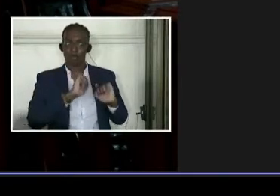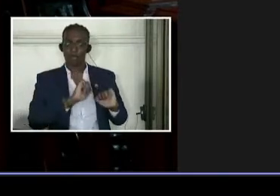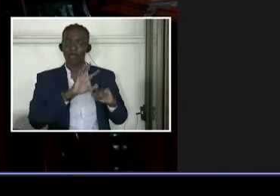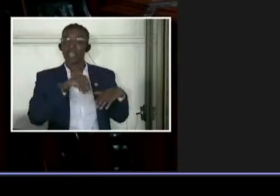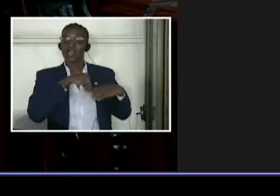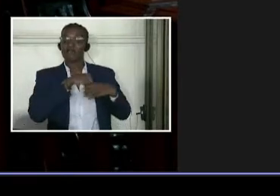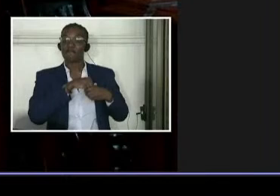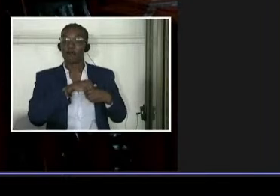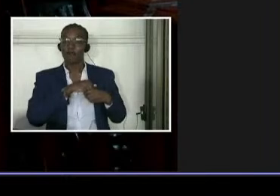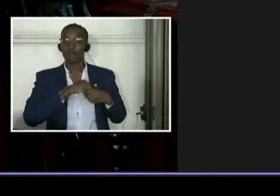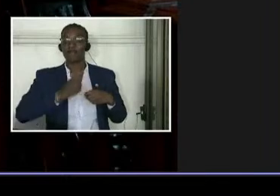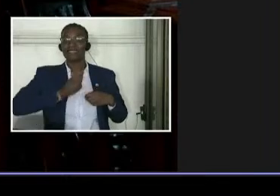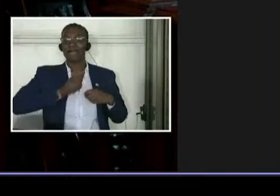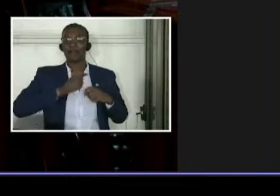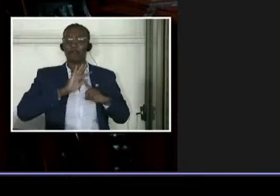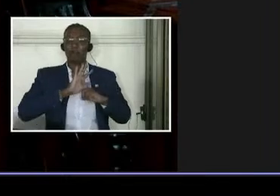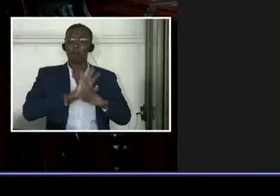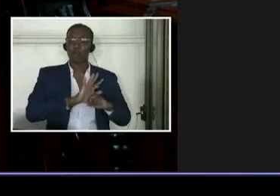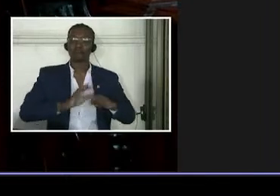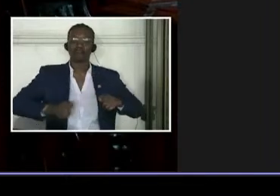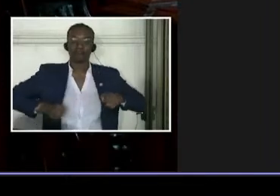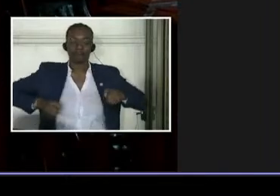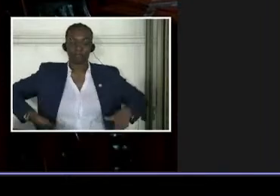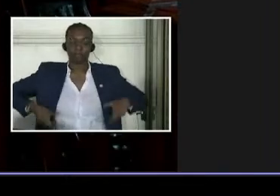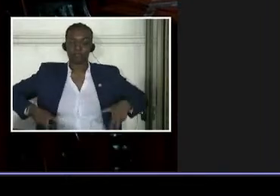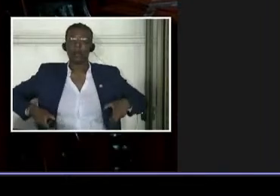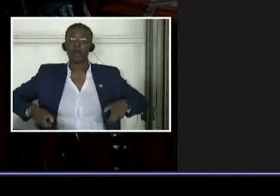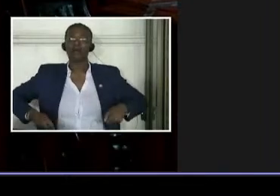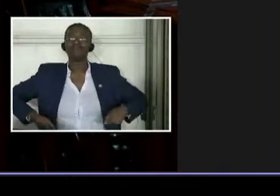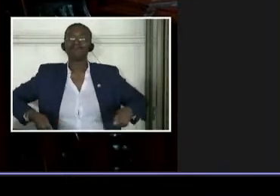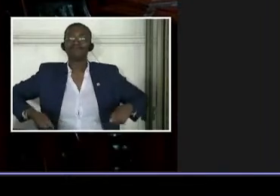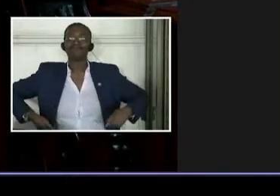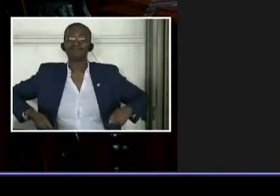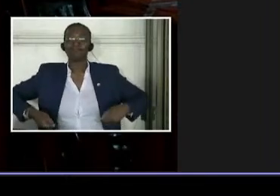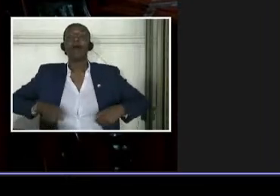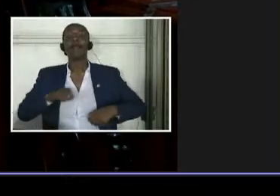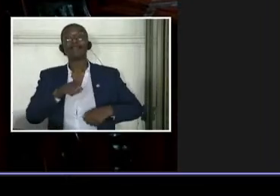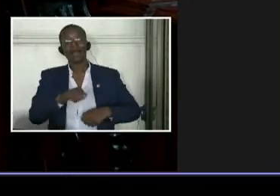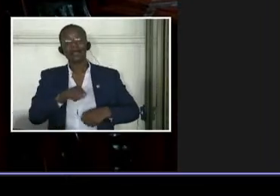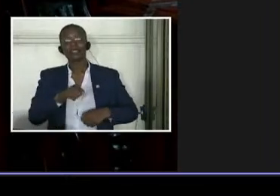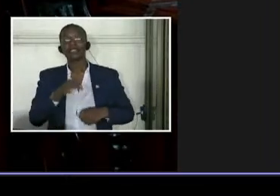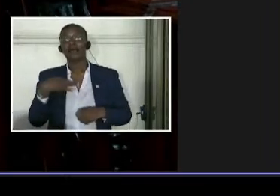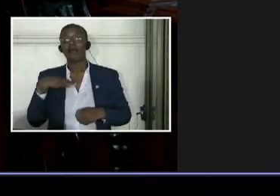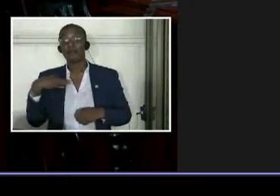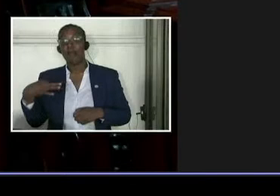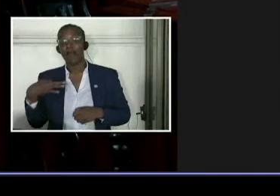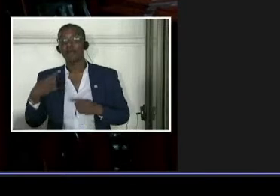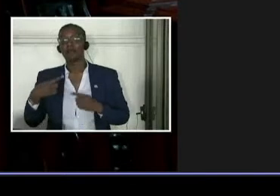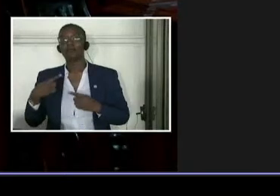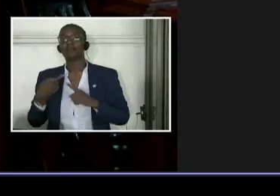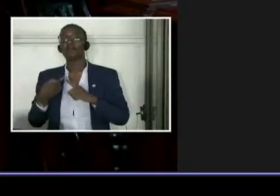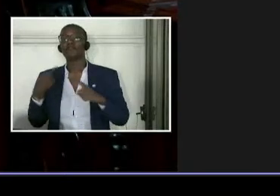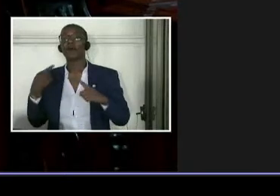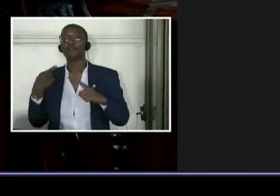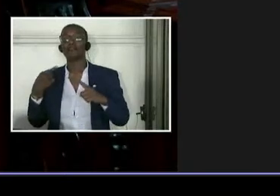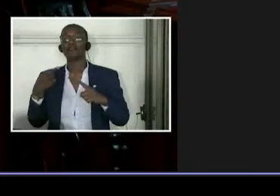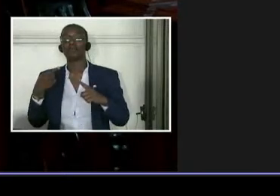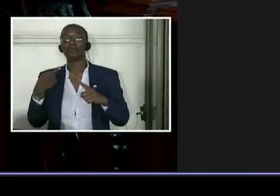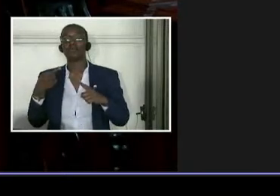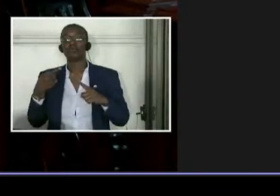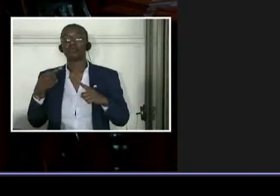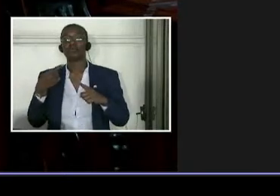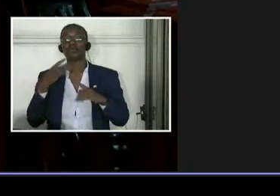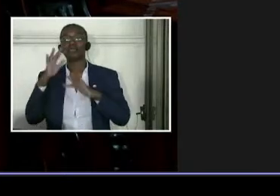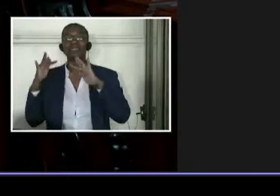involved her being pushed around in a wheelbarrow. News of Gogo Mazibuko's plight reached us through social media, and we responded